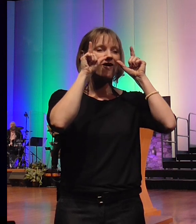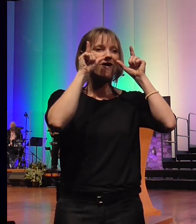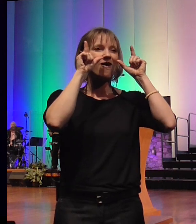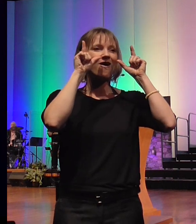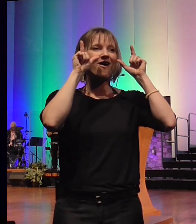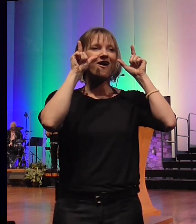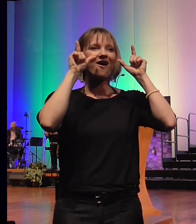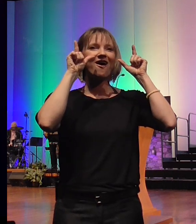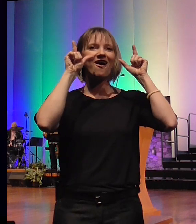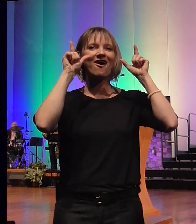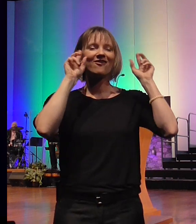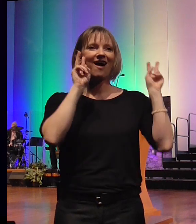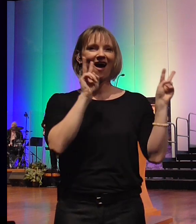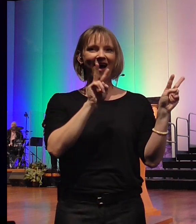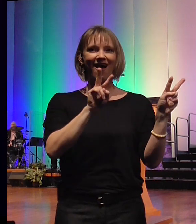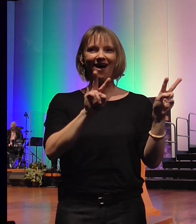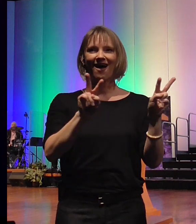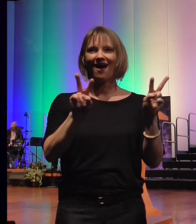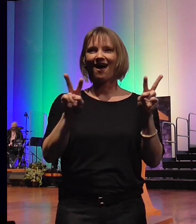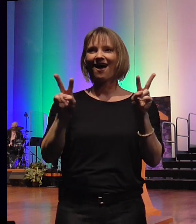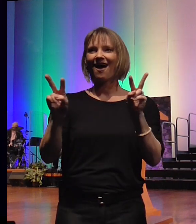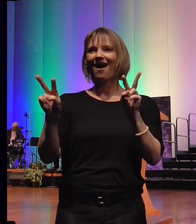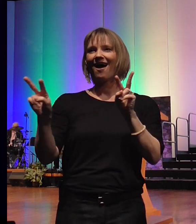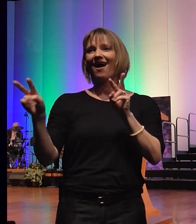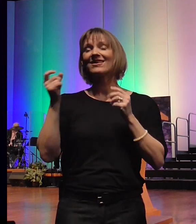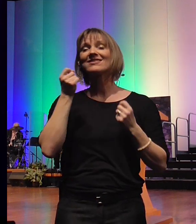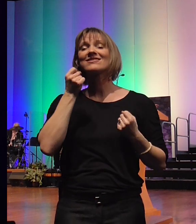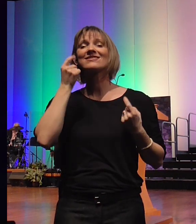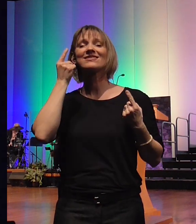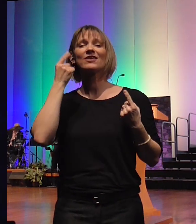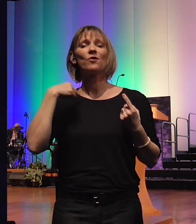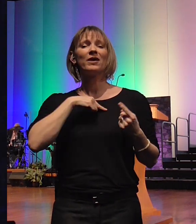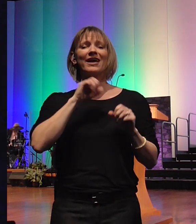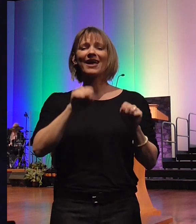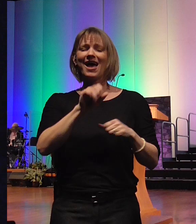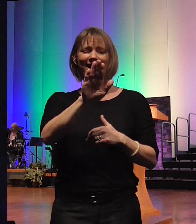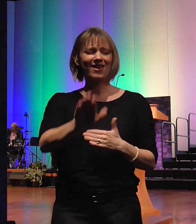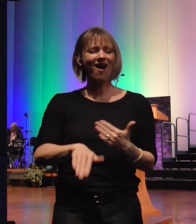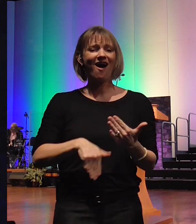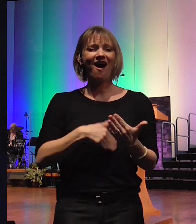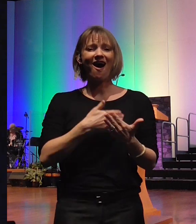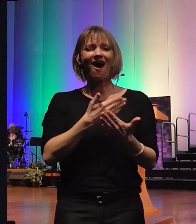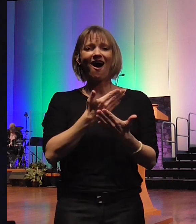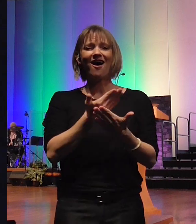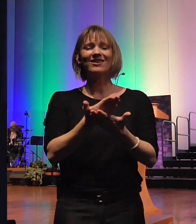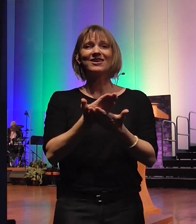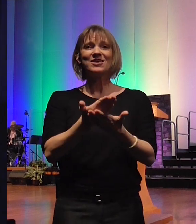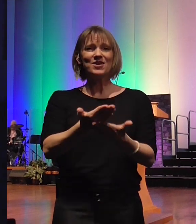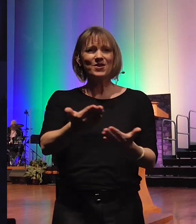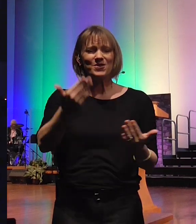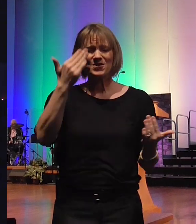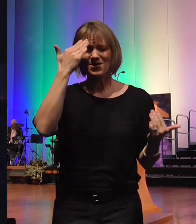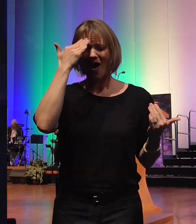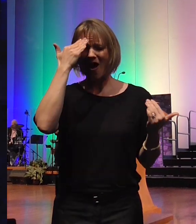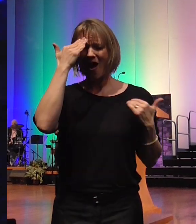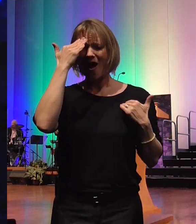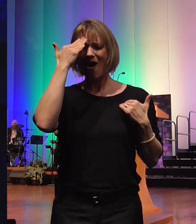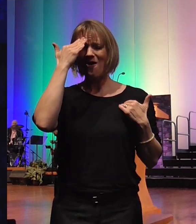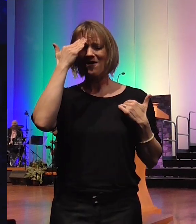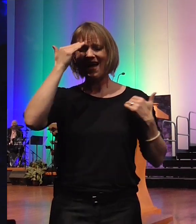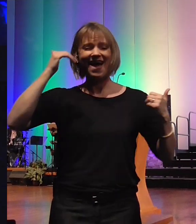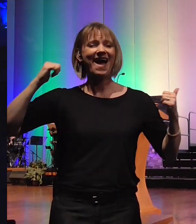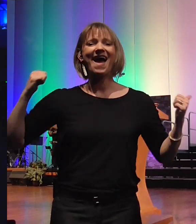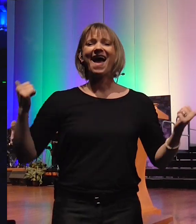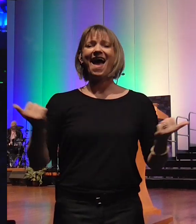both your eyes. We can all